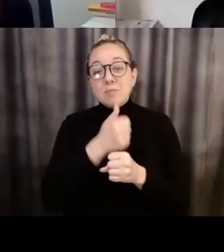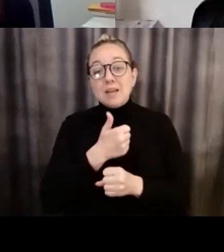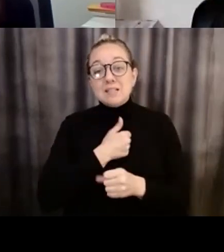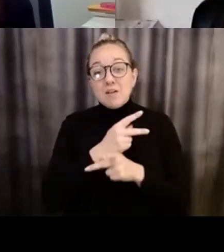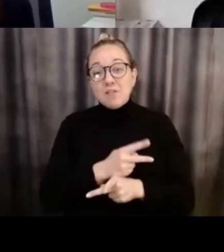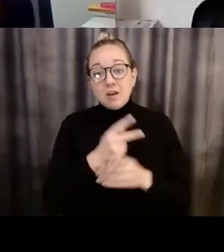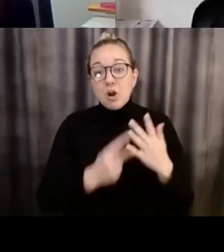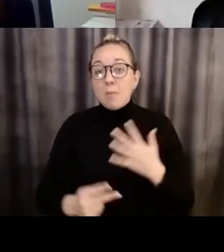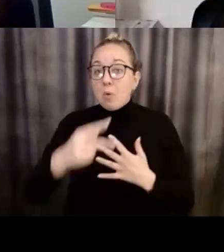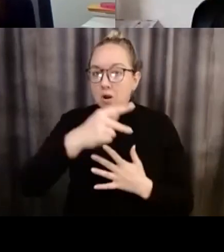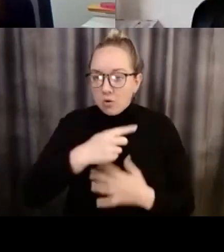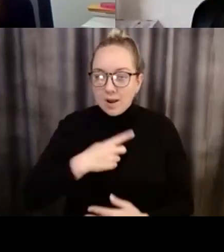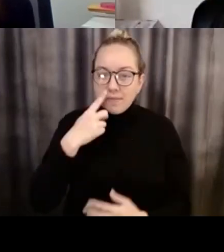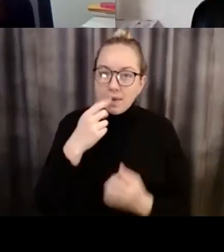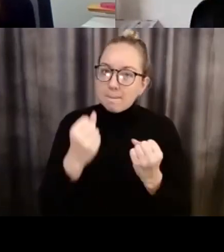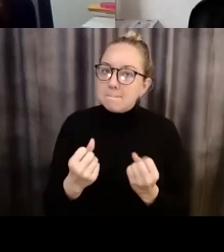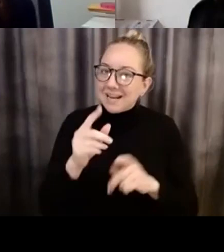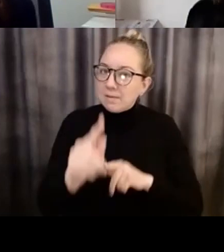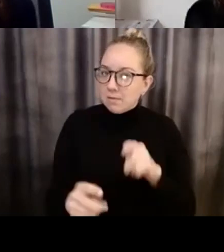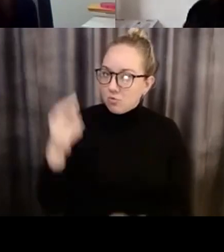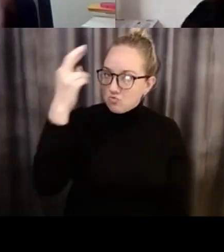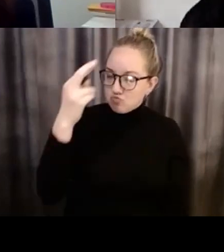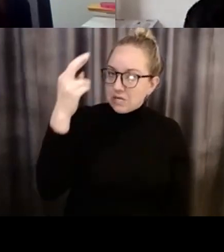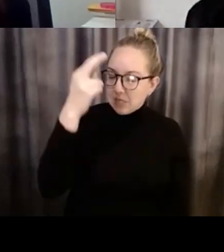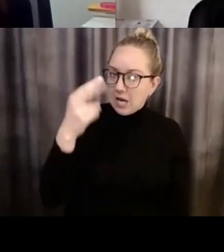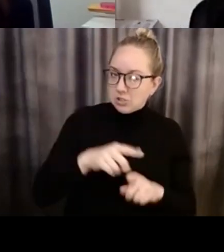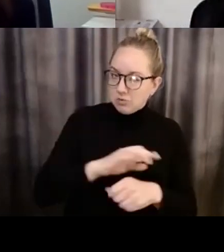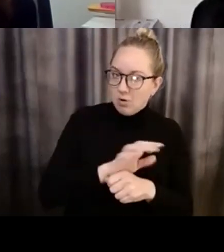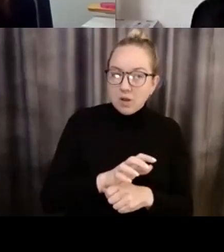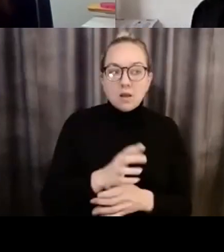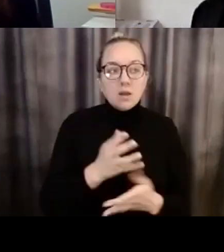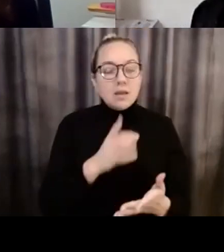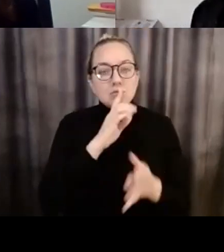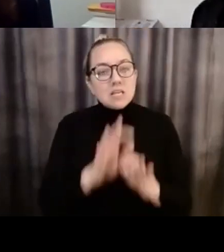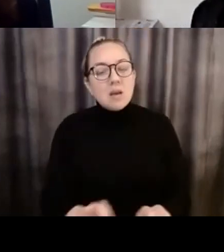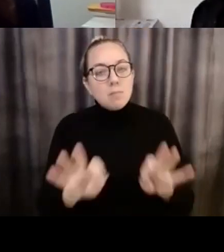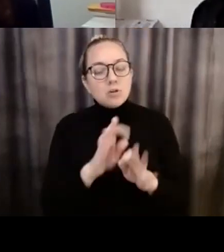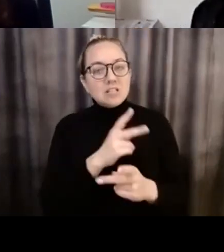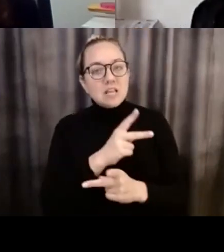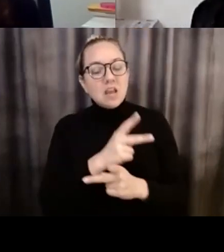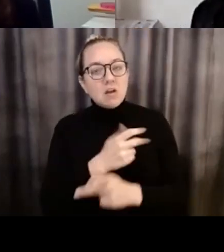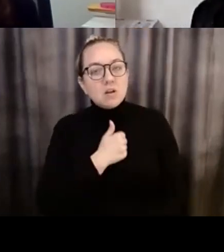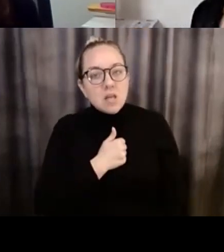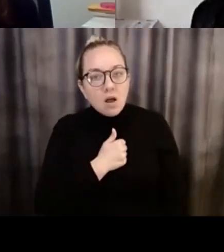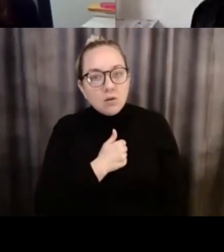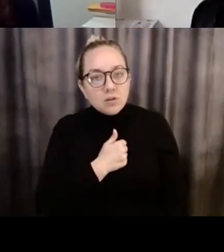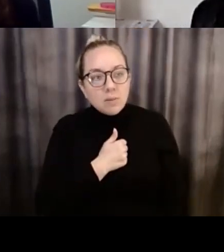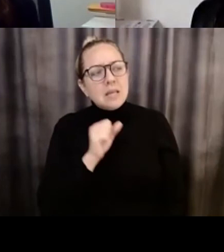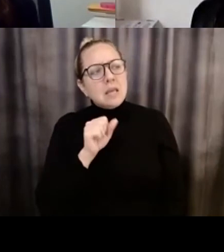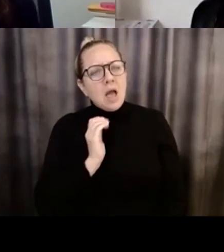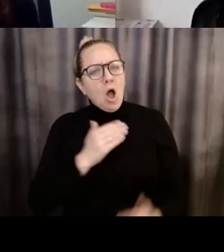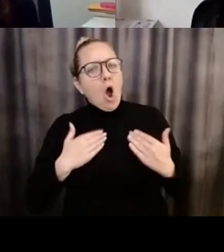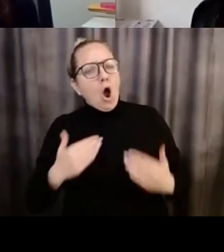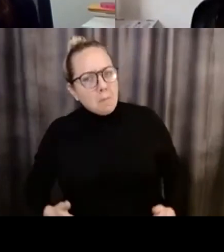during this pandemic, is the importance of taking care of not just our body to boost our immune system, but